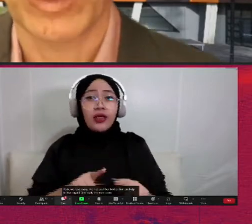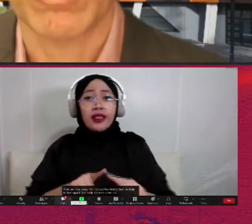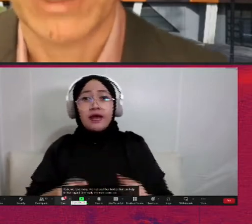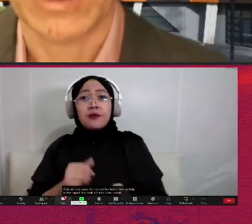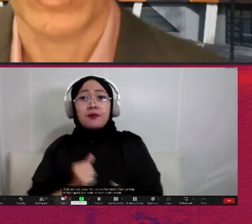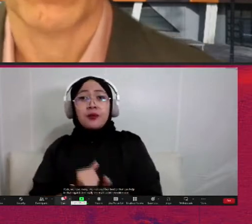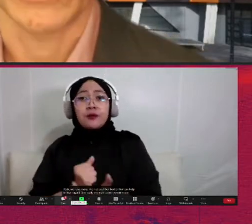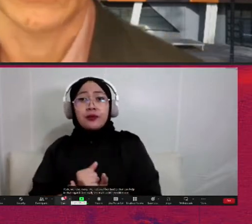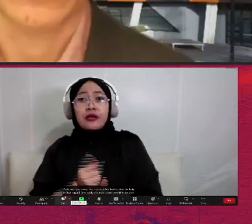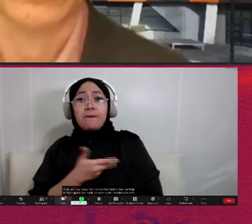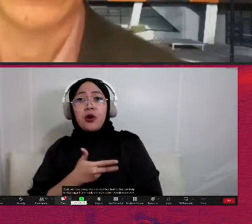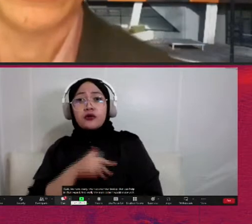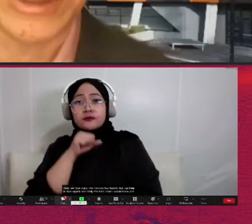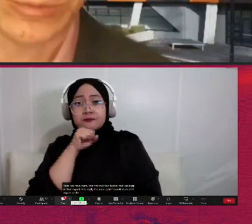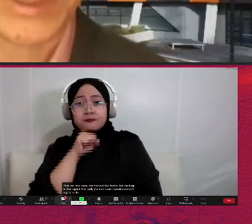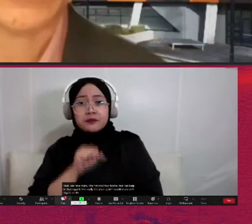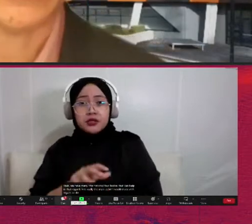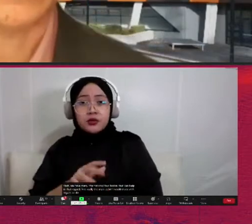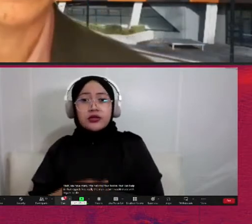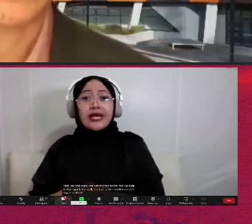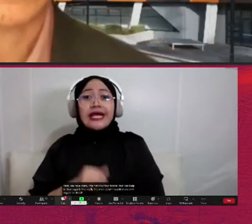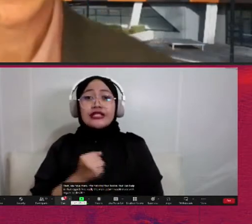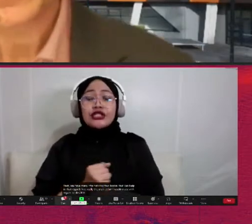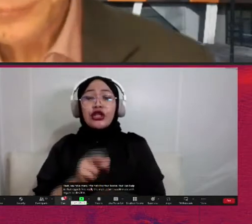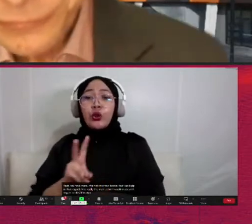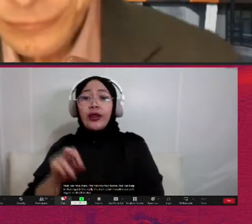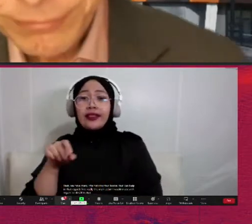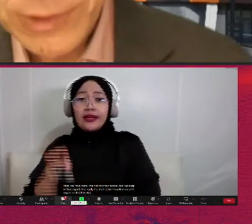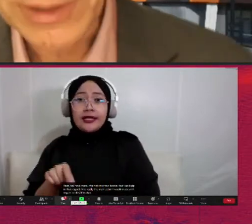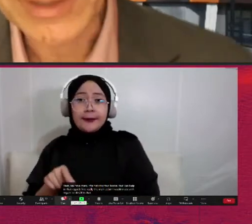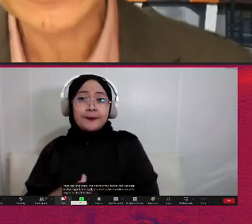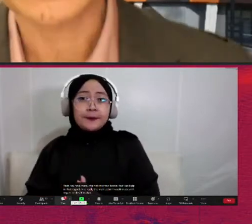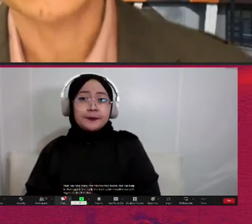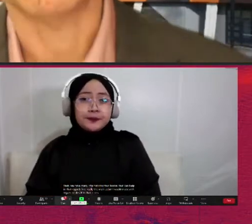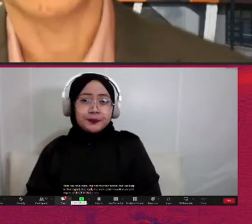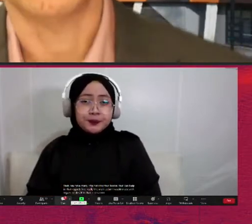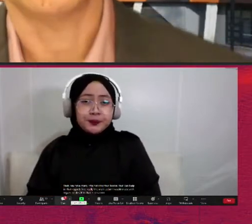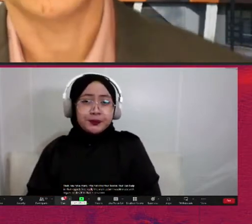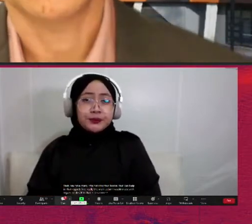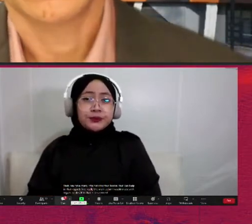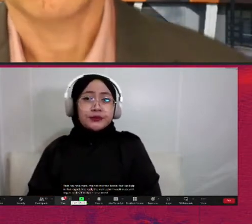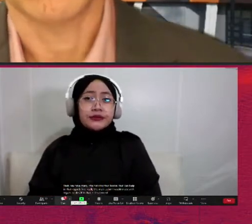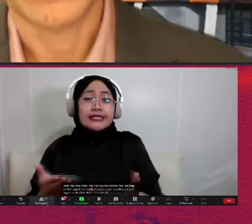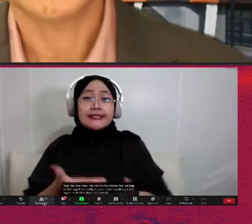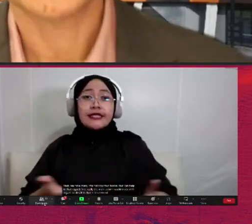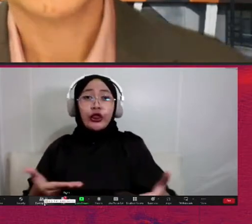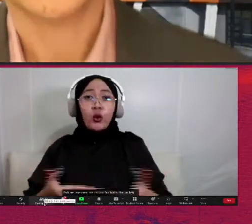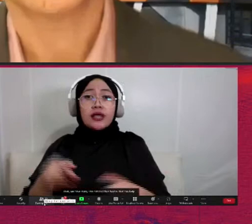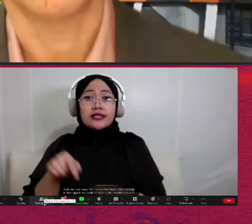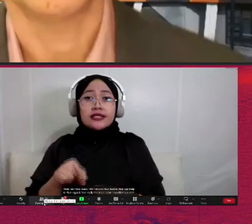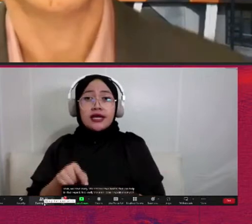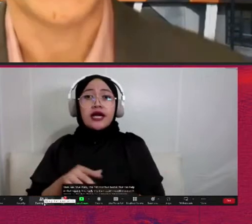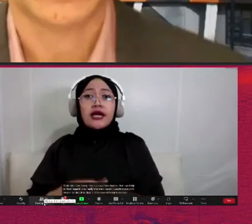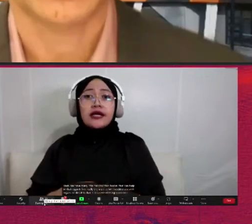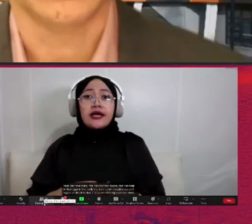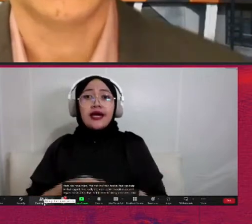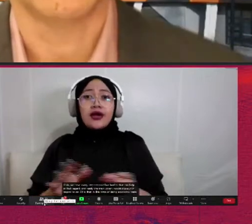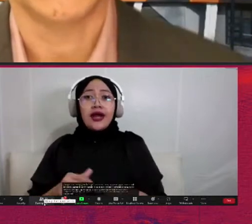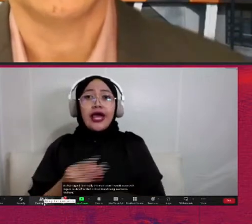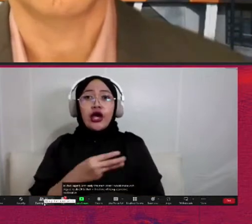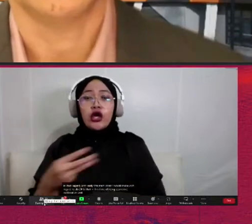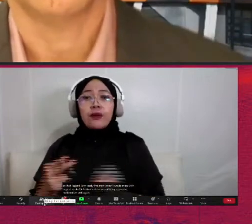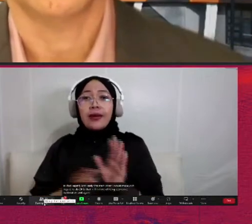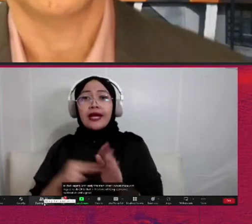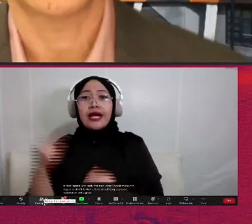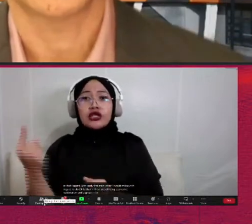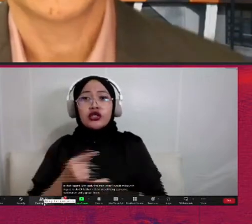point I would make with regard to the G20 is that in this time of rising economic nationalism